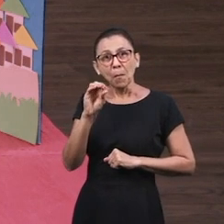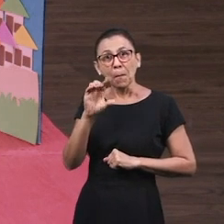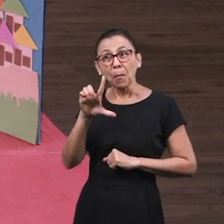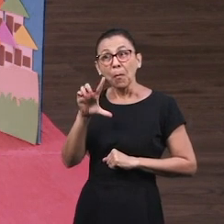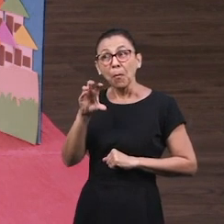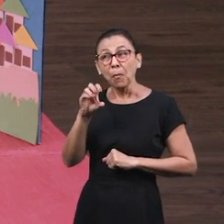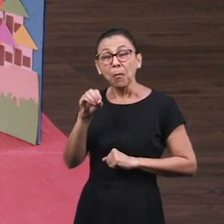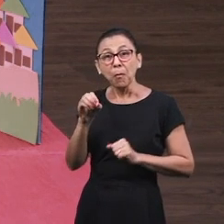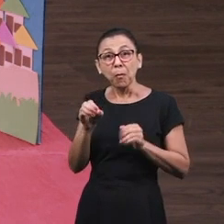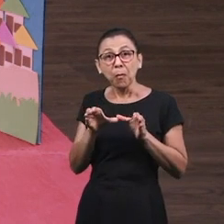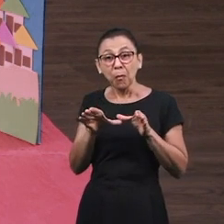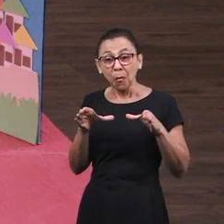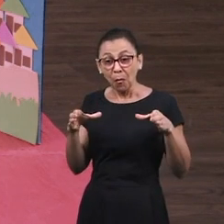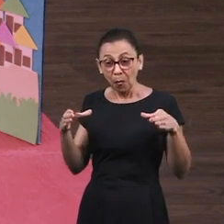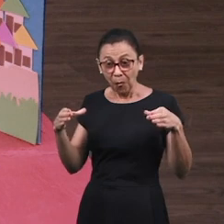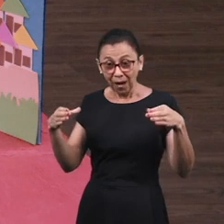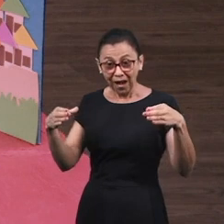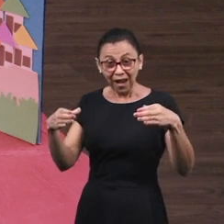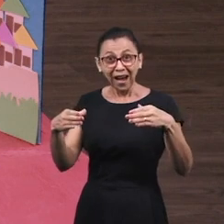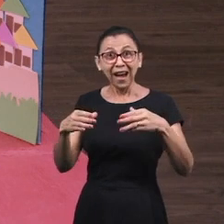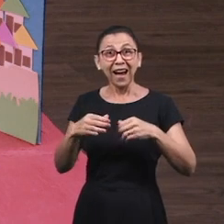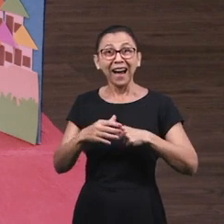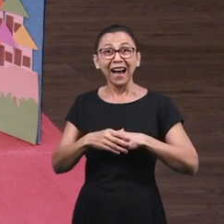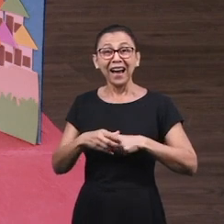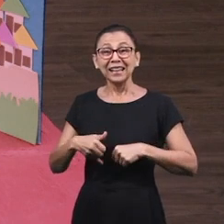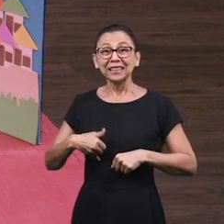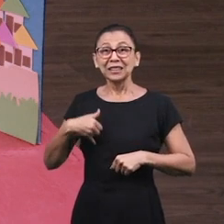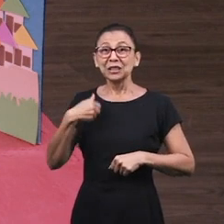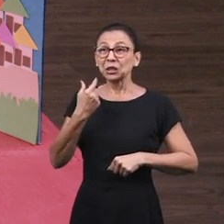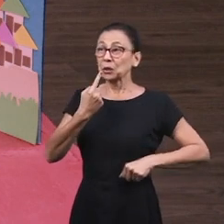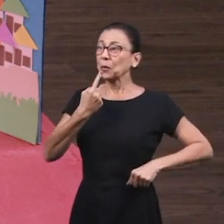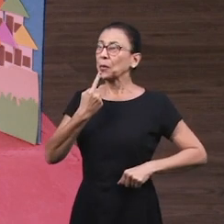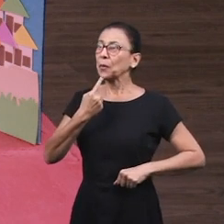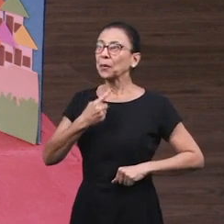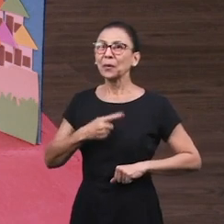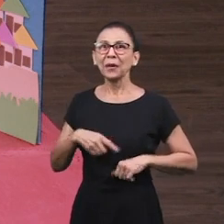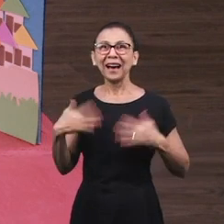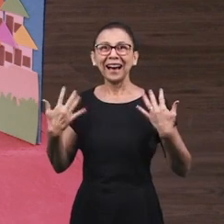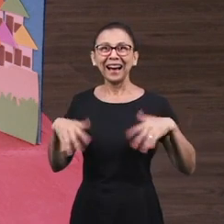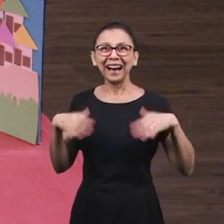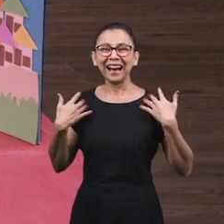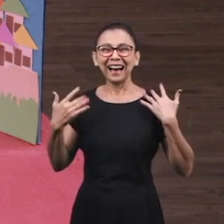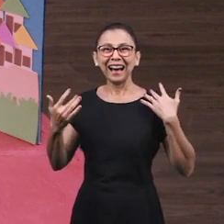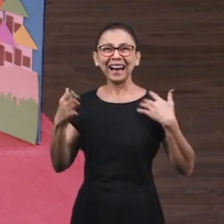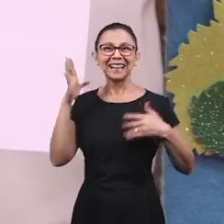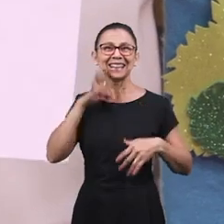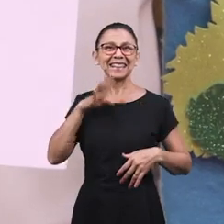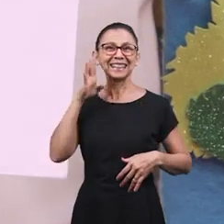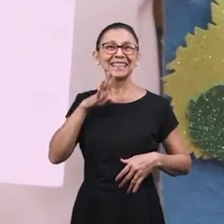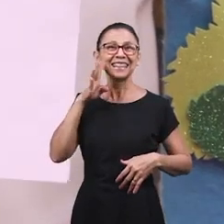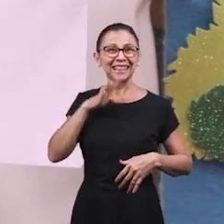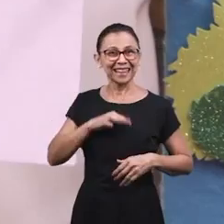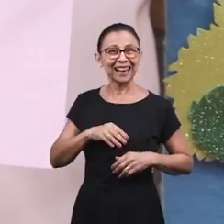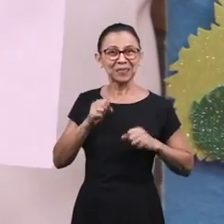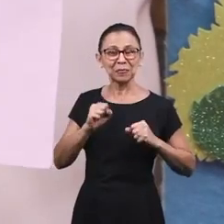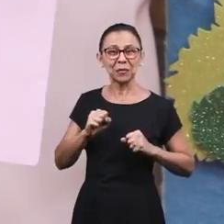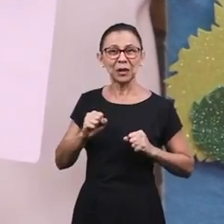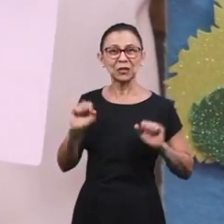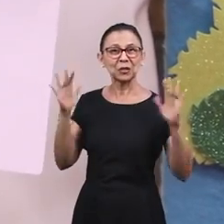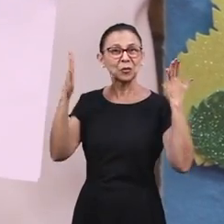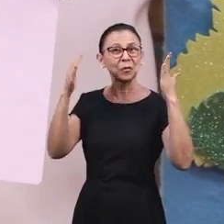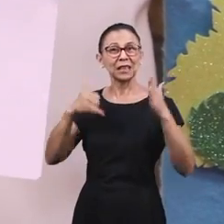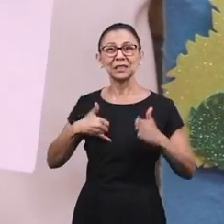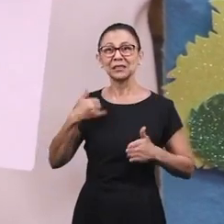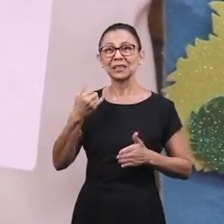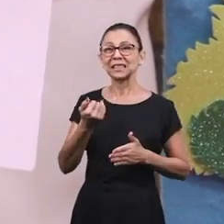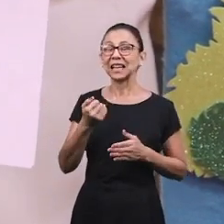cake? No. It's a birthday cake, which is used to celebrate someone's birthday. It could be my